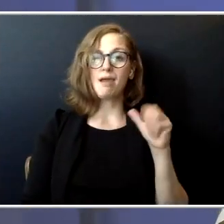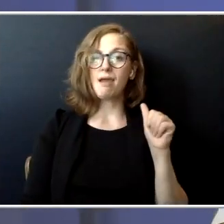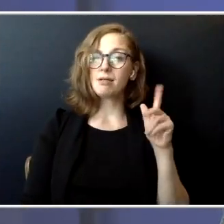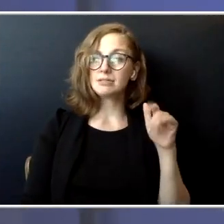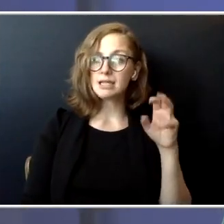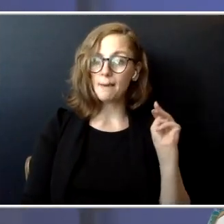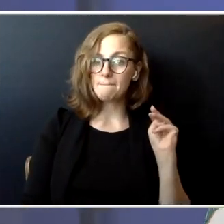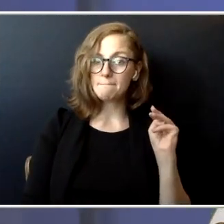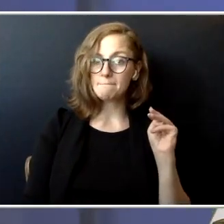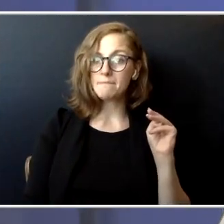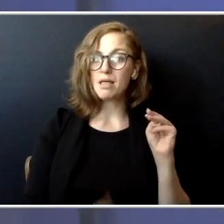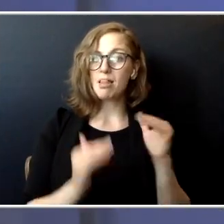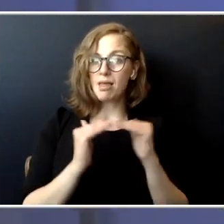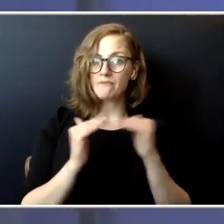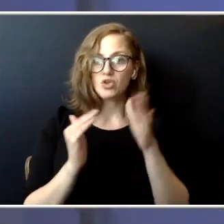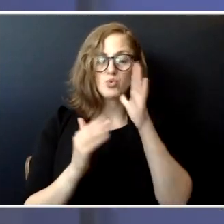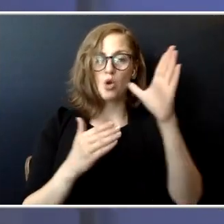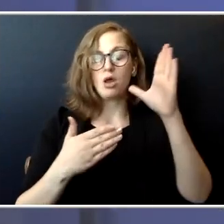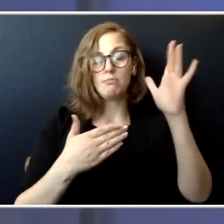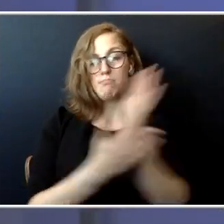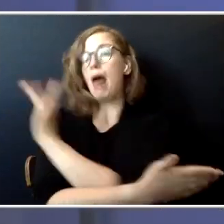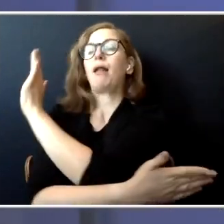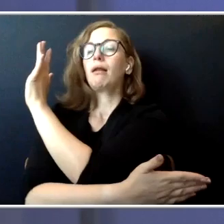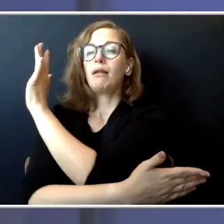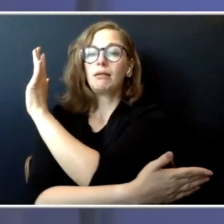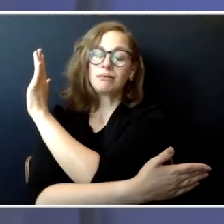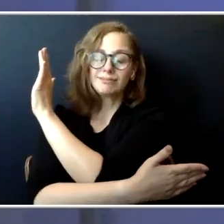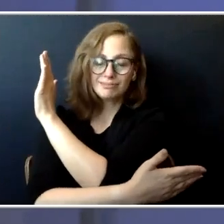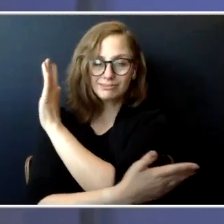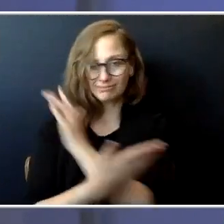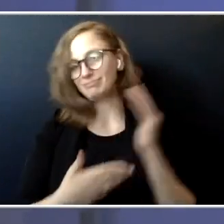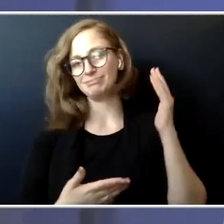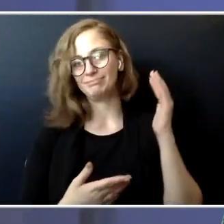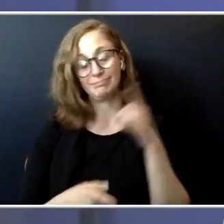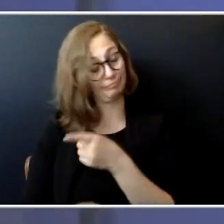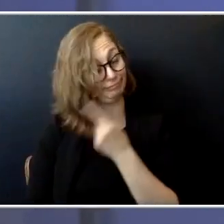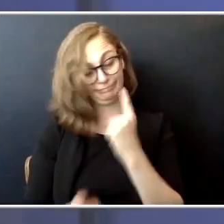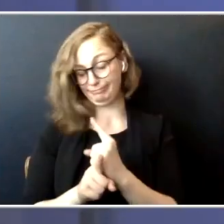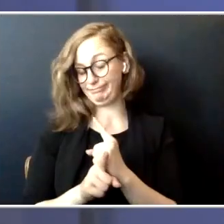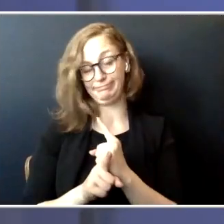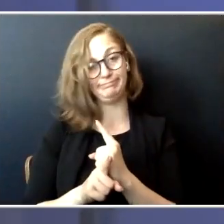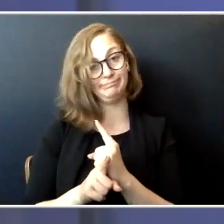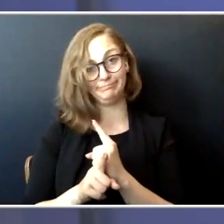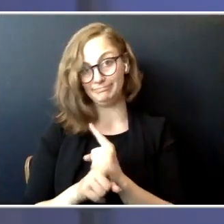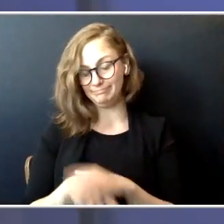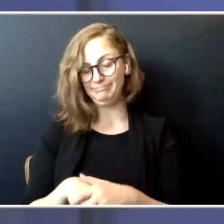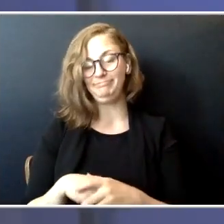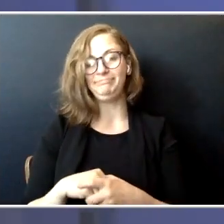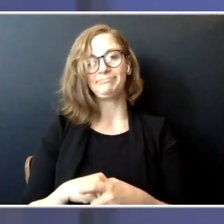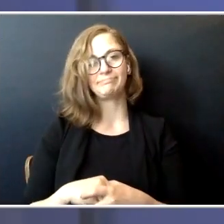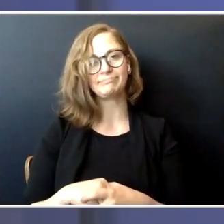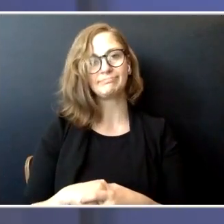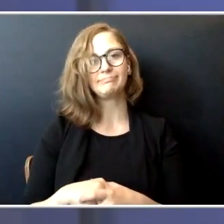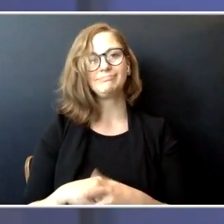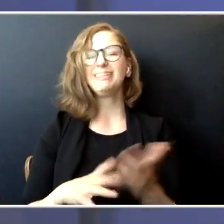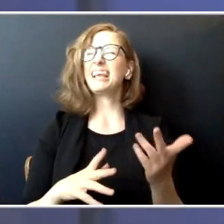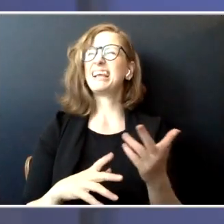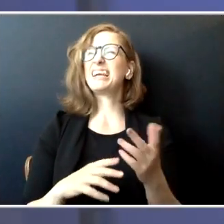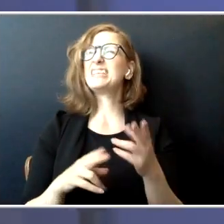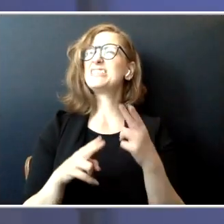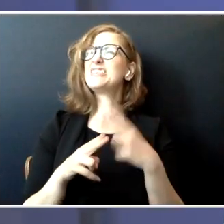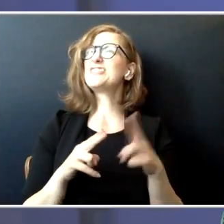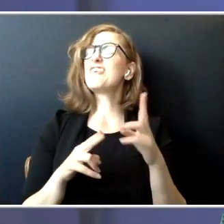like a pendulum. And it did. She was spot on. Because I think not long after, I think I was still in the